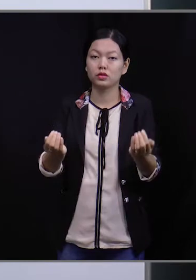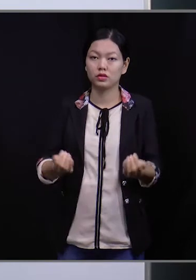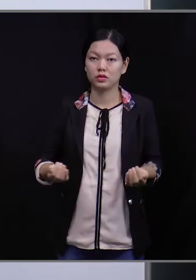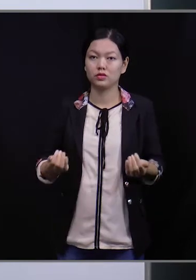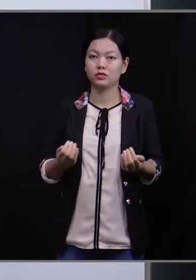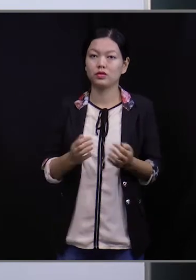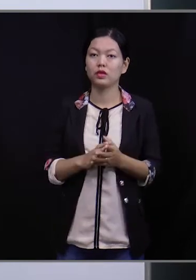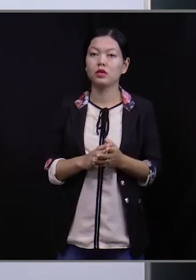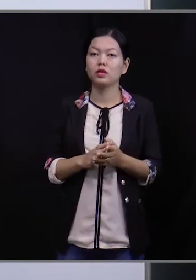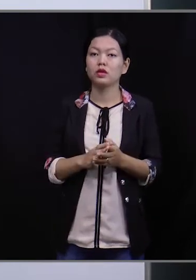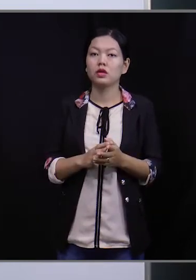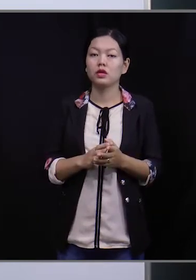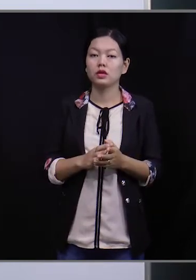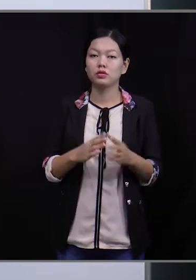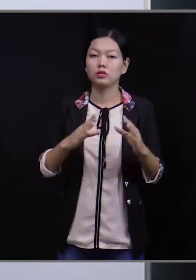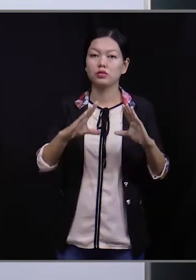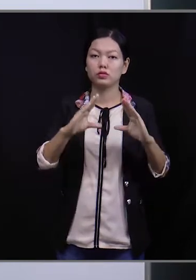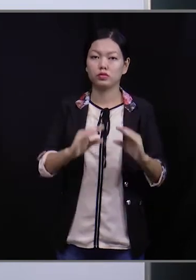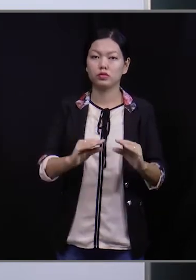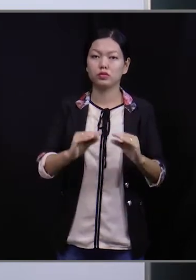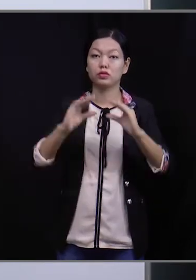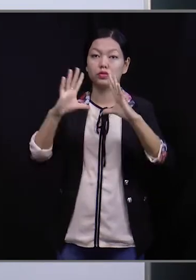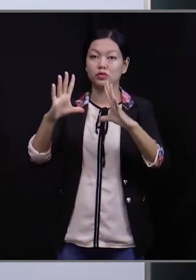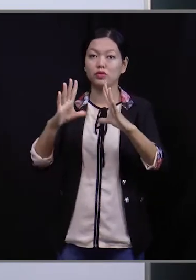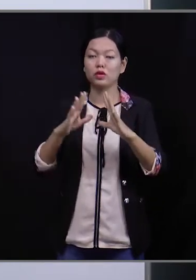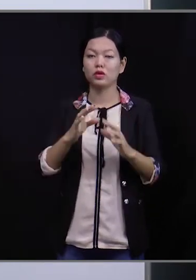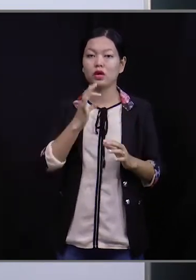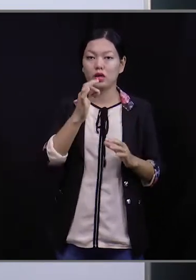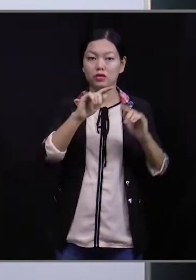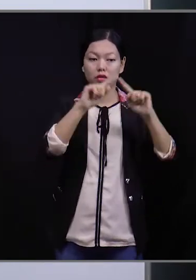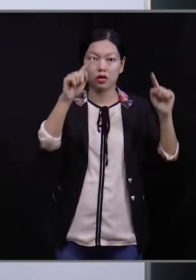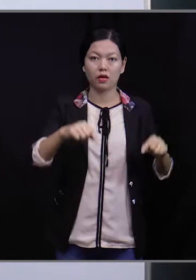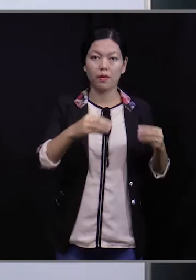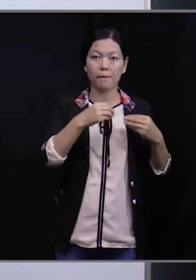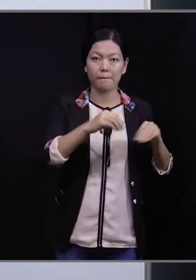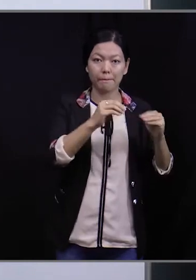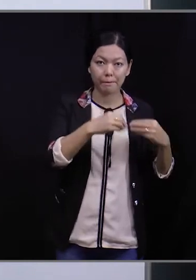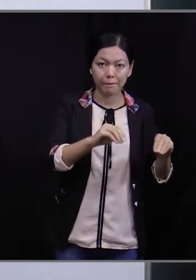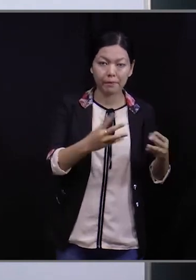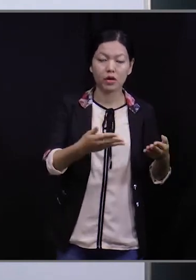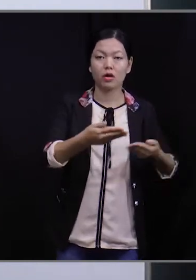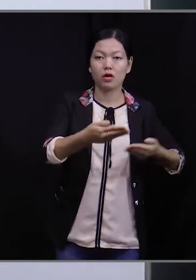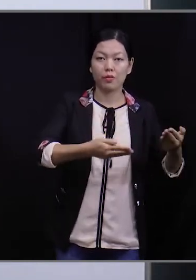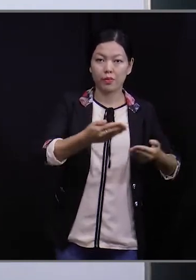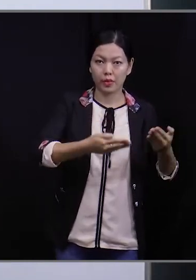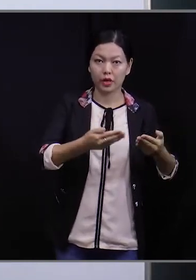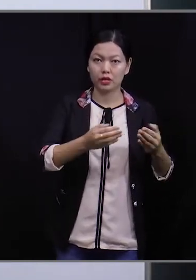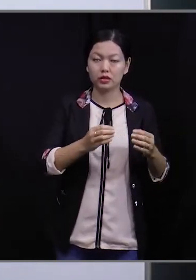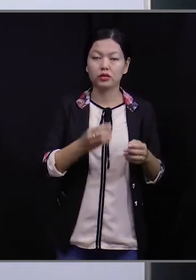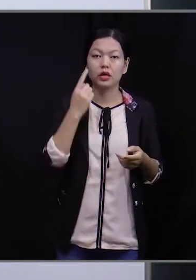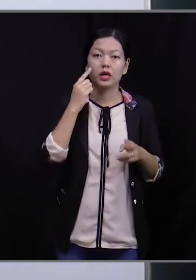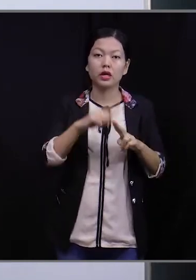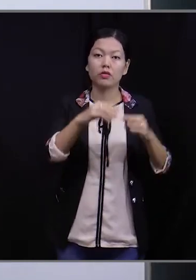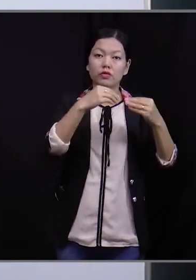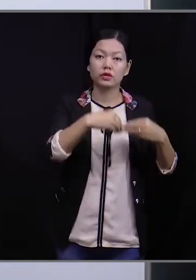and deficient in demand. So in excess demand, we have inflation. In deficient demand,